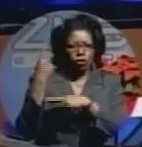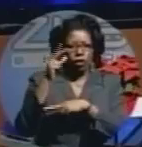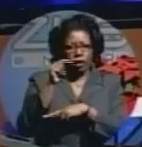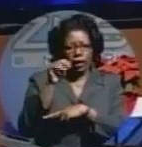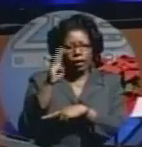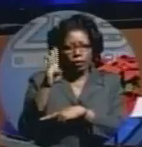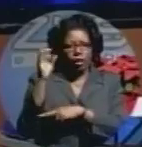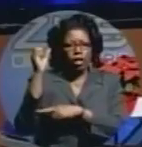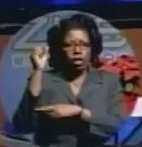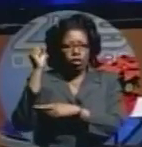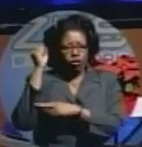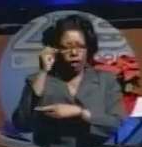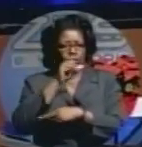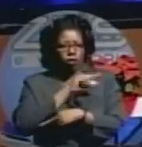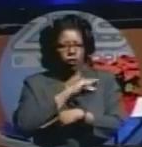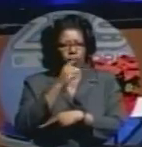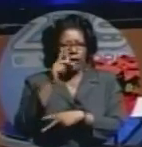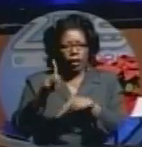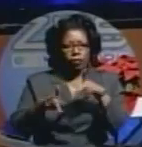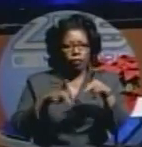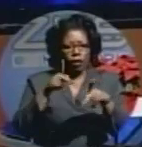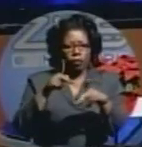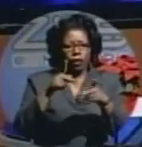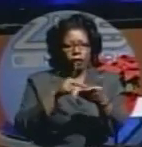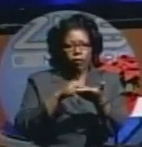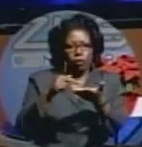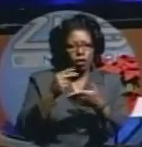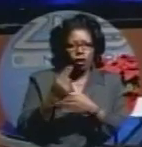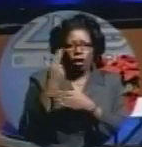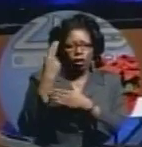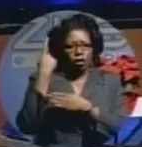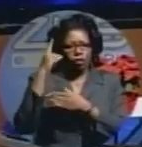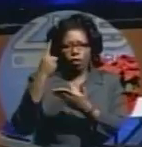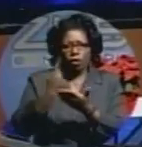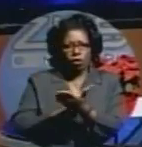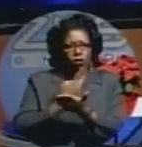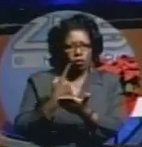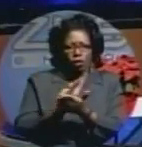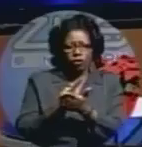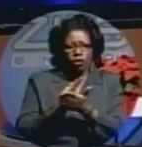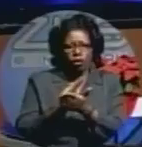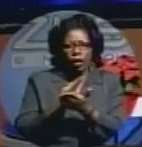Shane Gibson, said public salaries shouldn't be up for discussion and public debate.